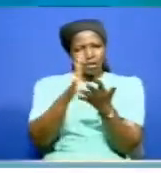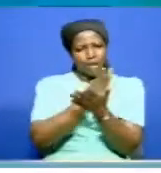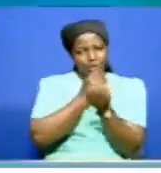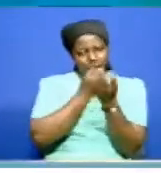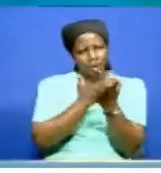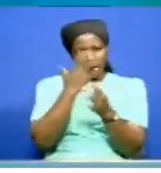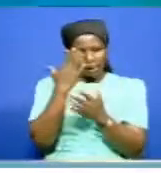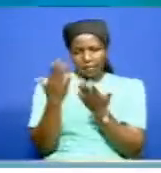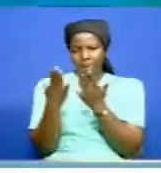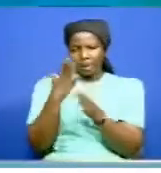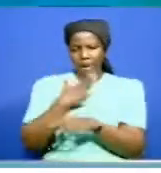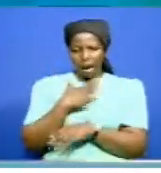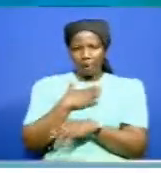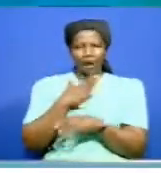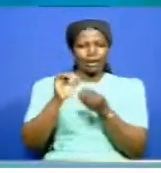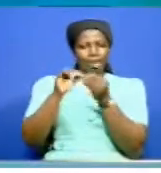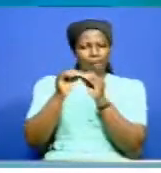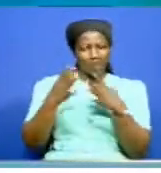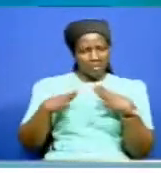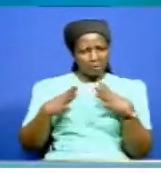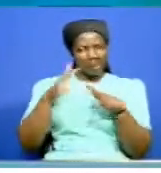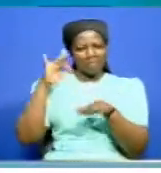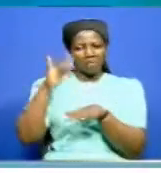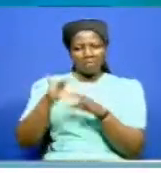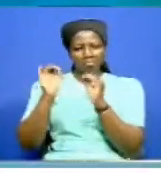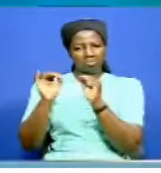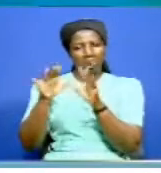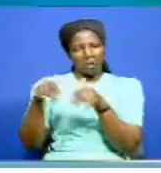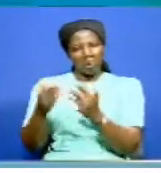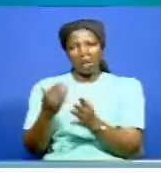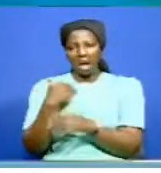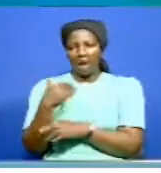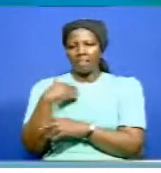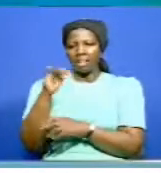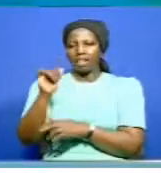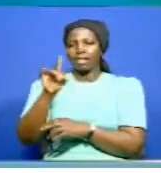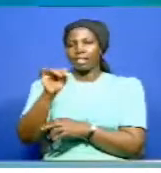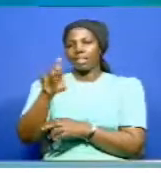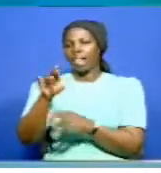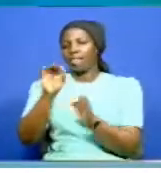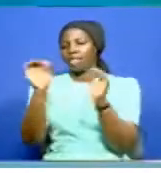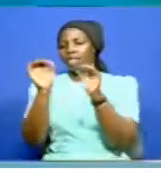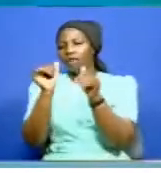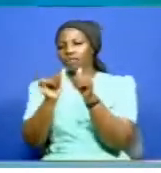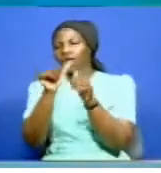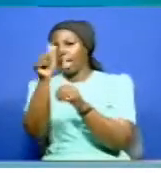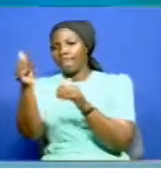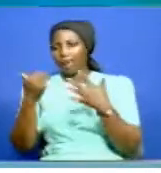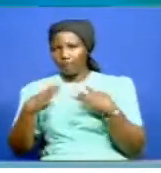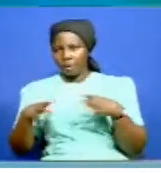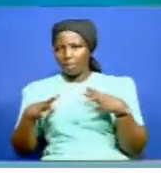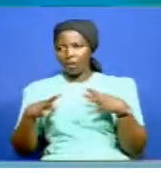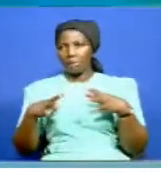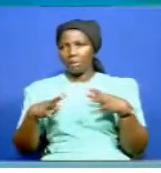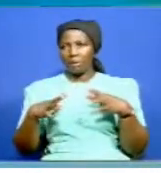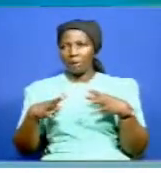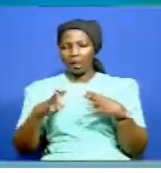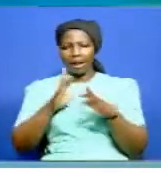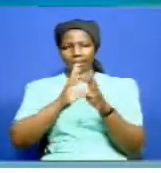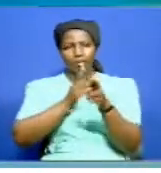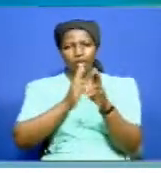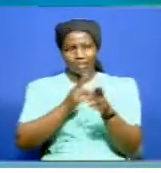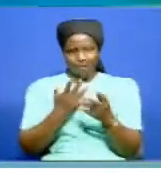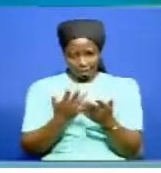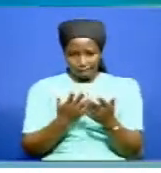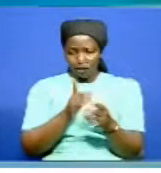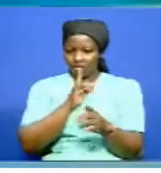our demographic population may not be affected or will not have ADRs which other people are sort of reporting. So